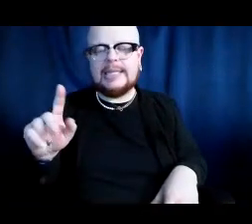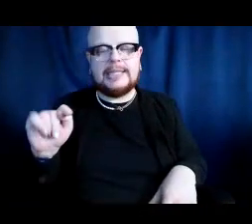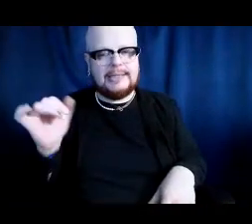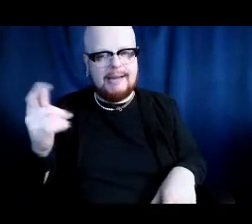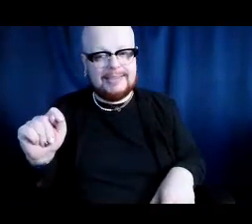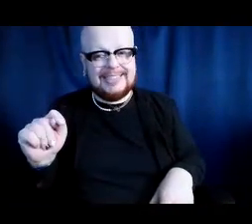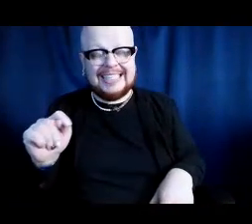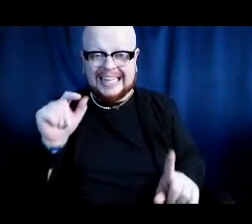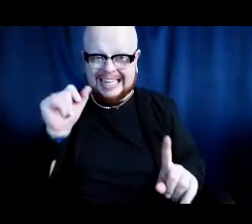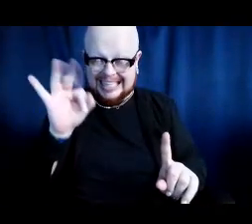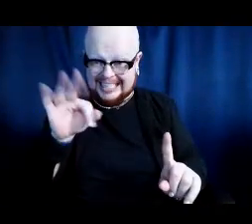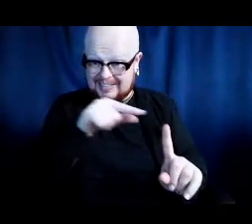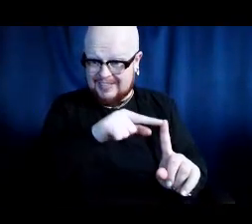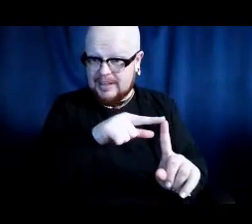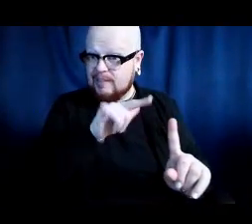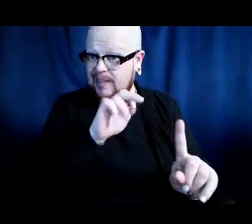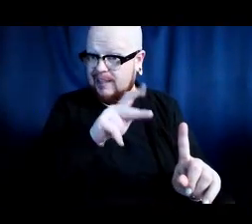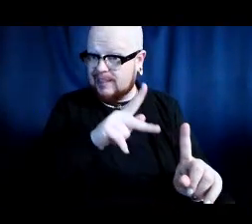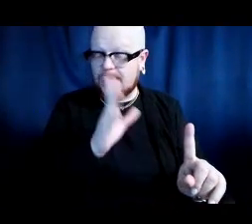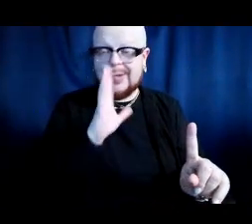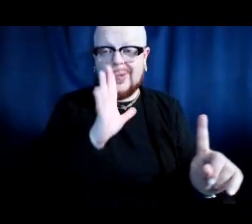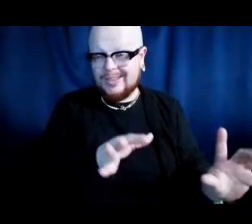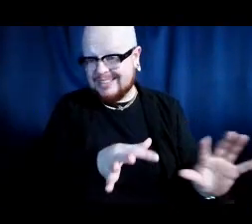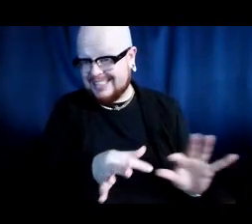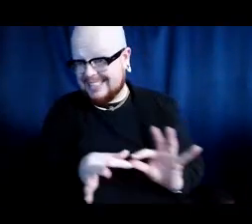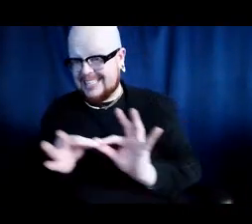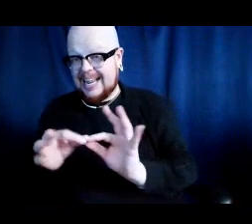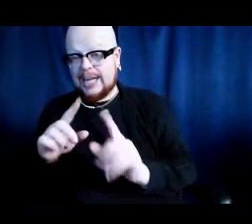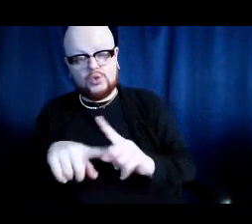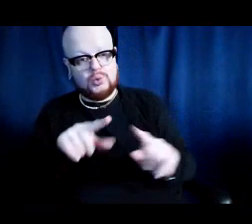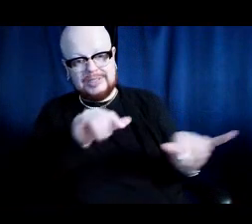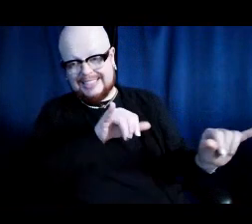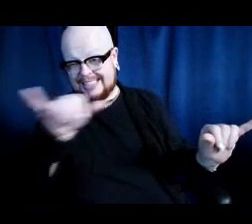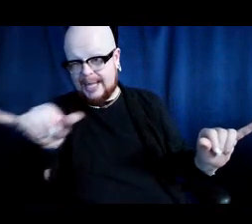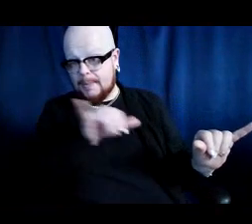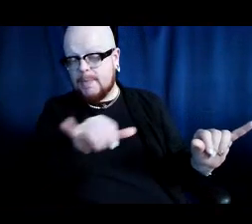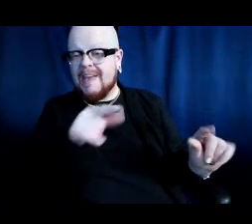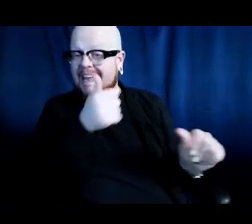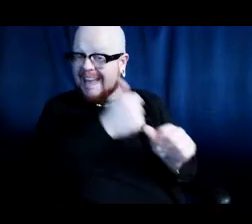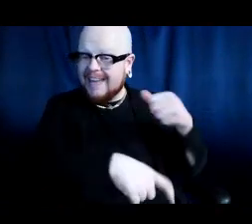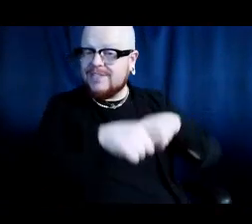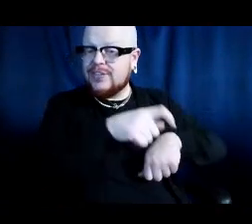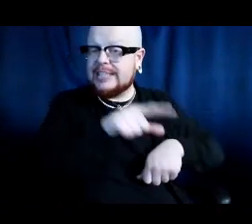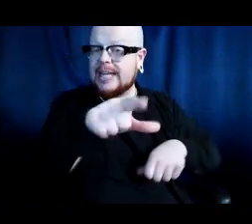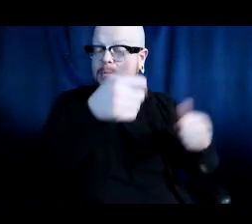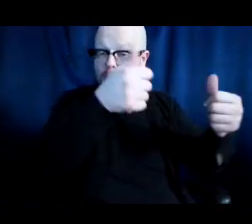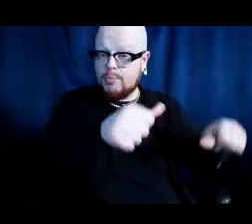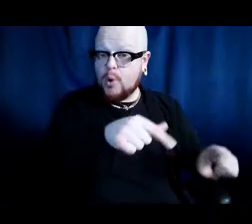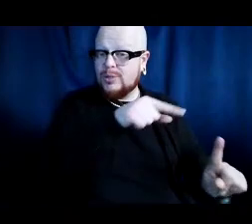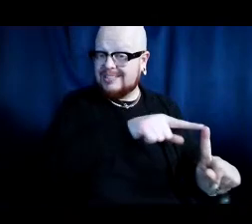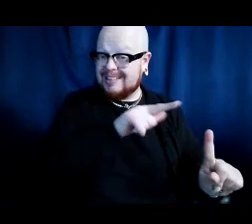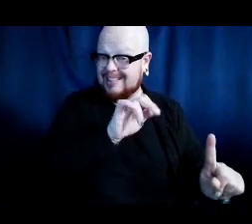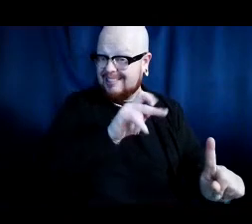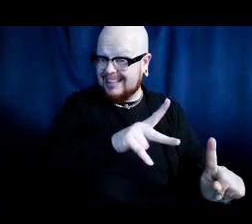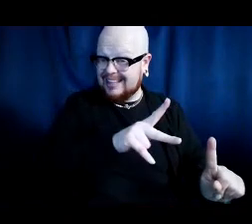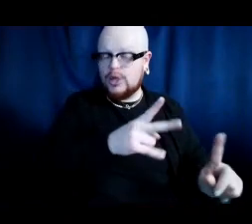link text. The consistency helps users understand how to navigate your site. And also include